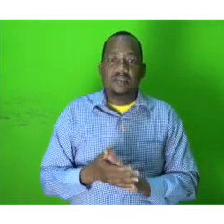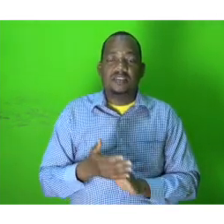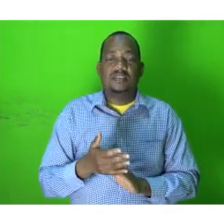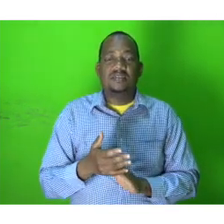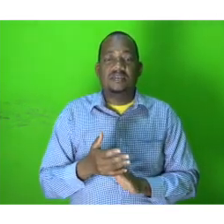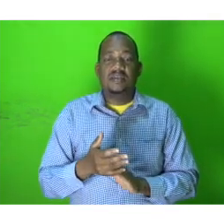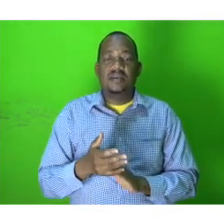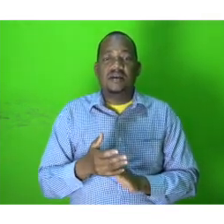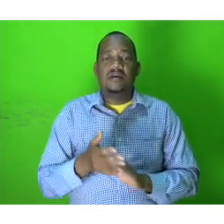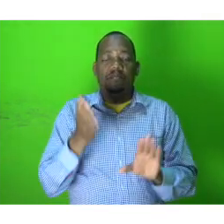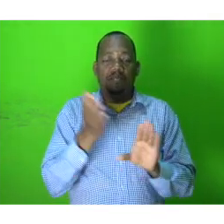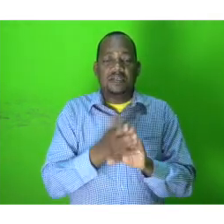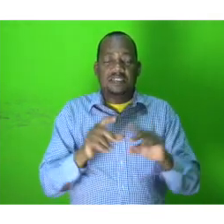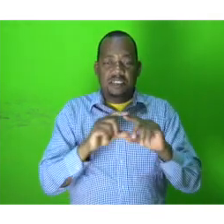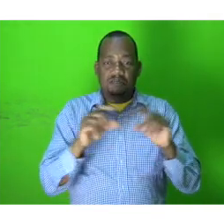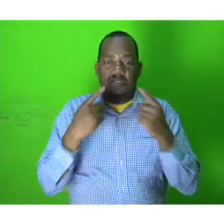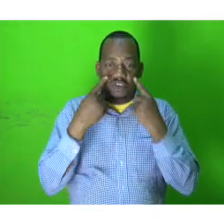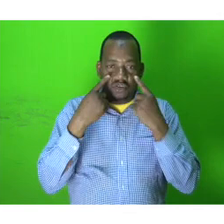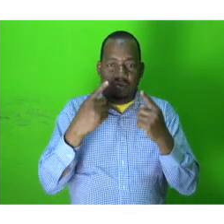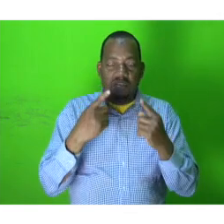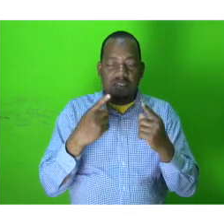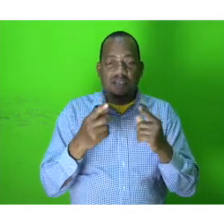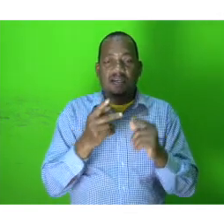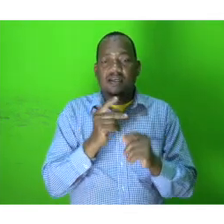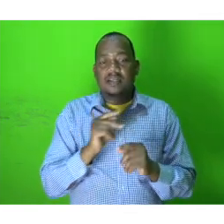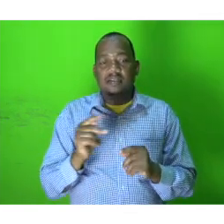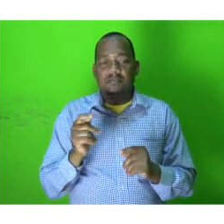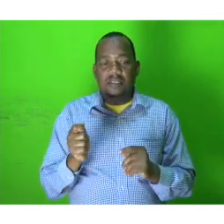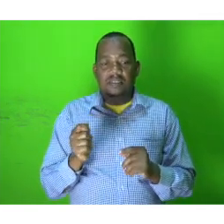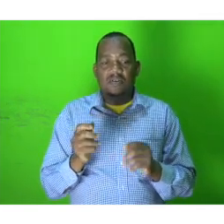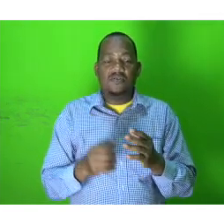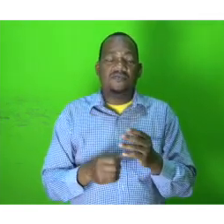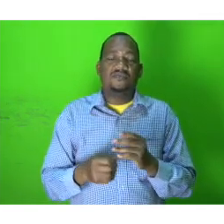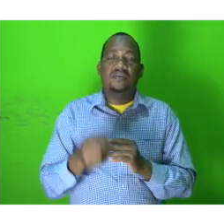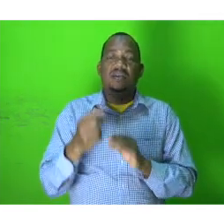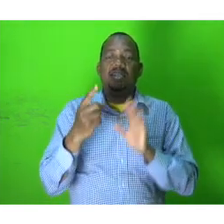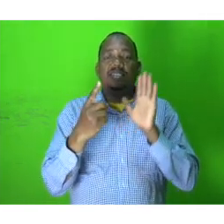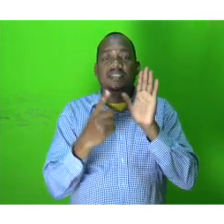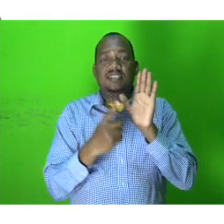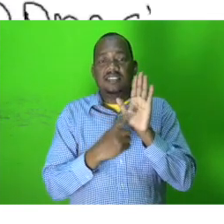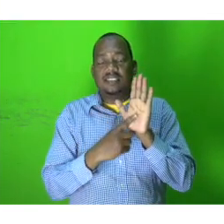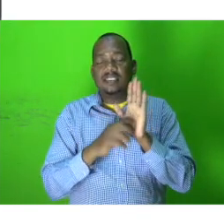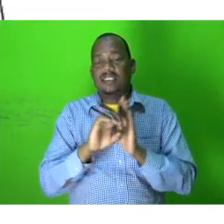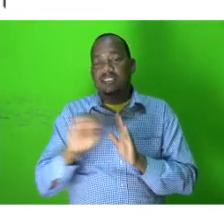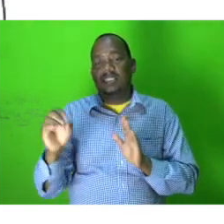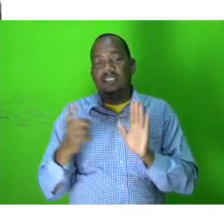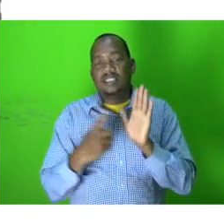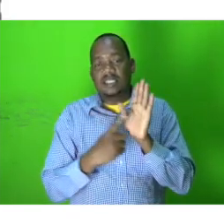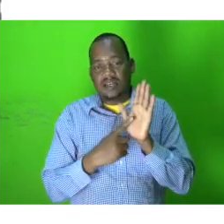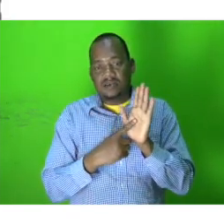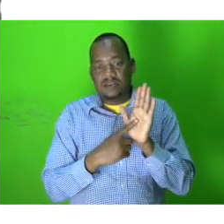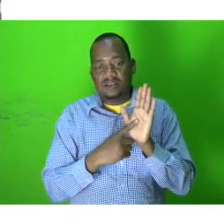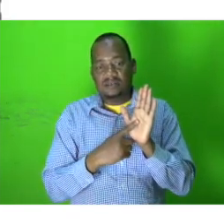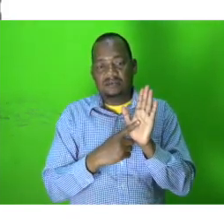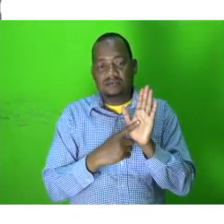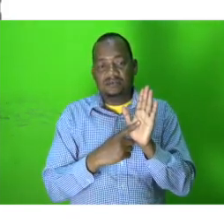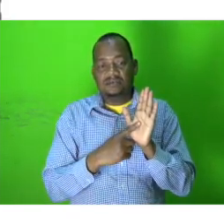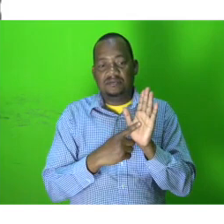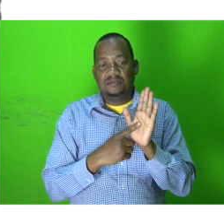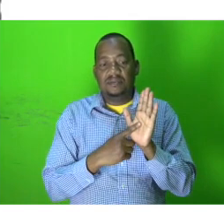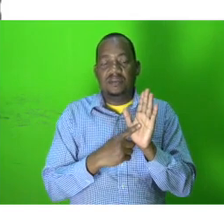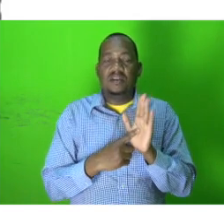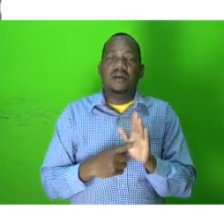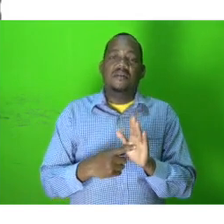On 1st April, Kilua Bank statement shows the credit balance of 26,000. Says